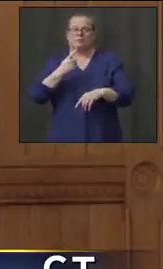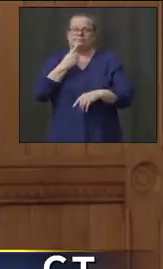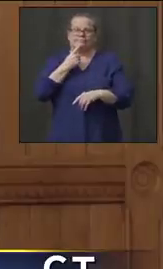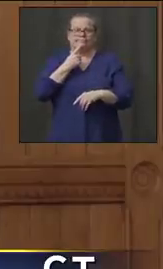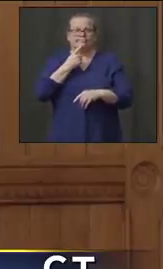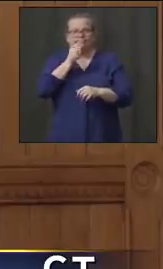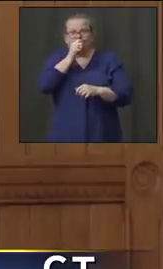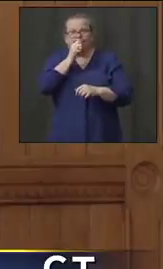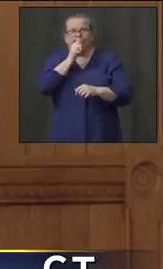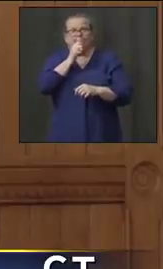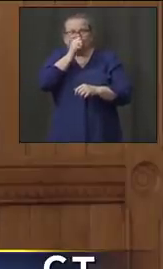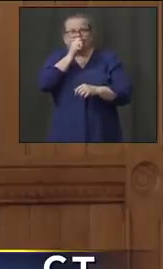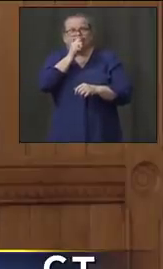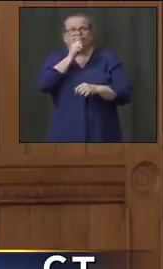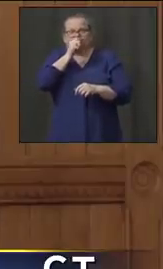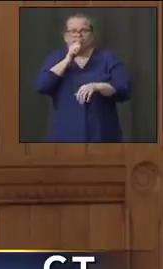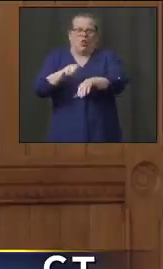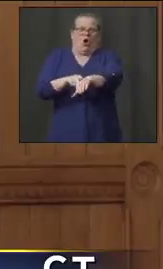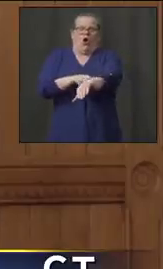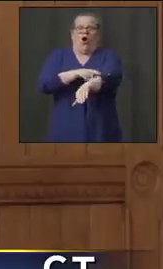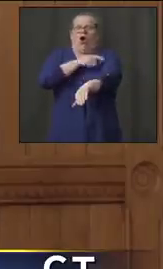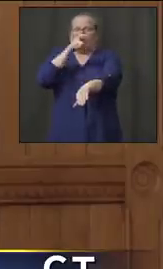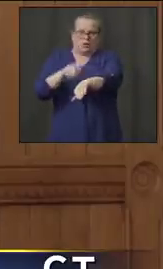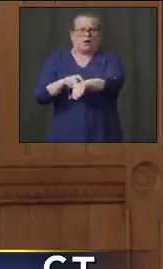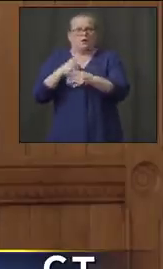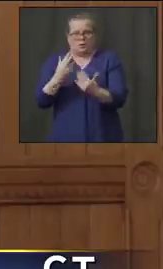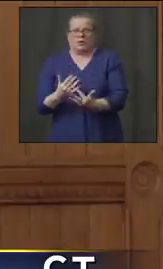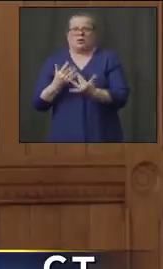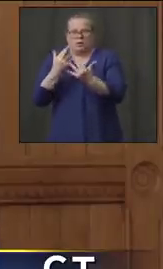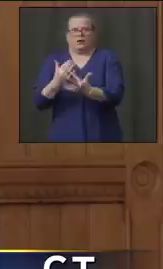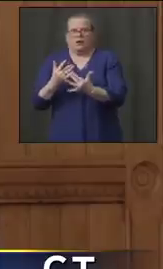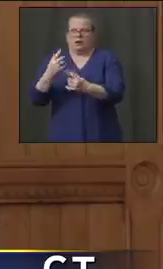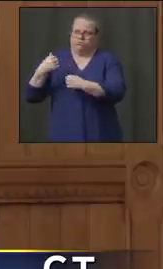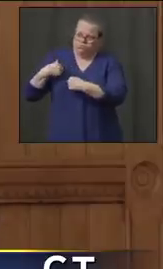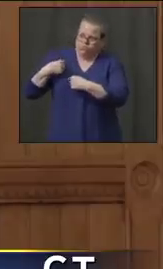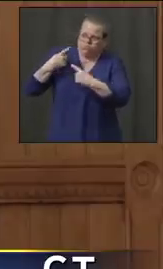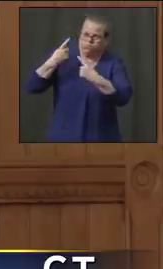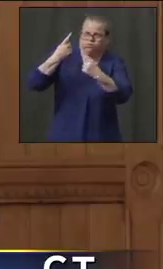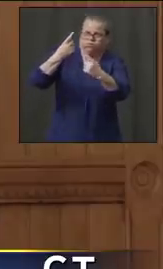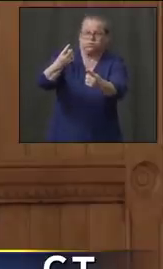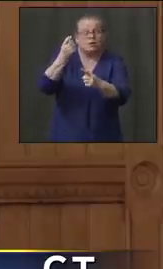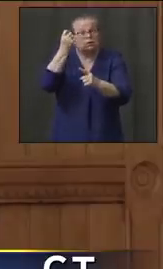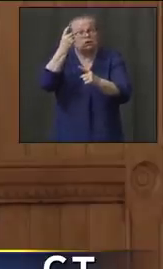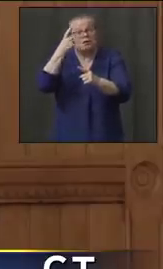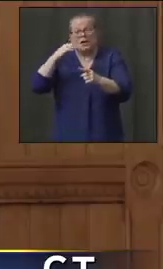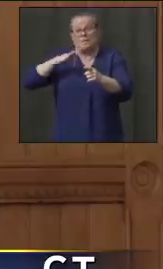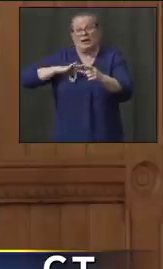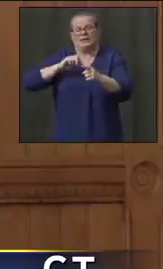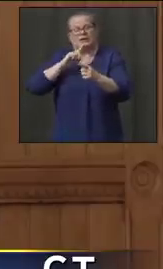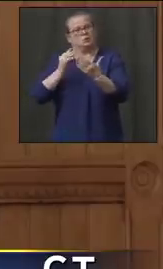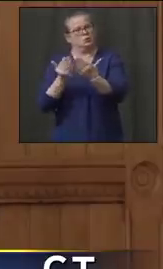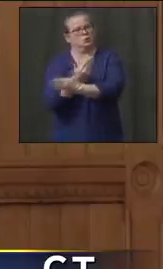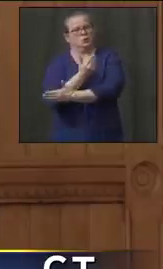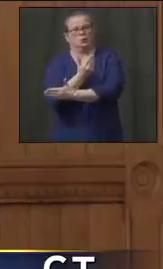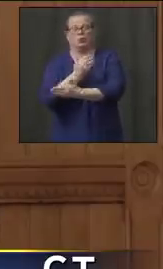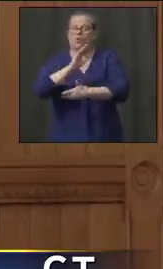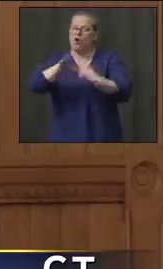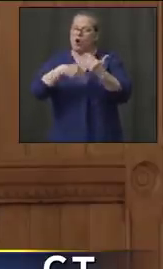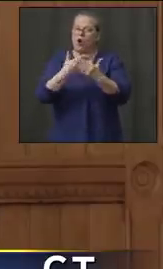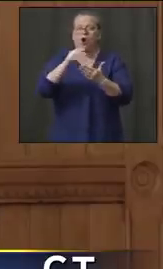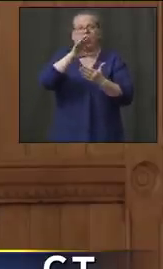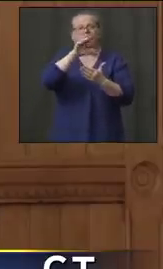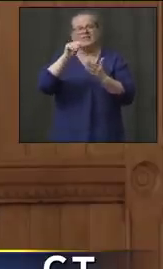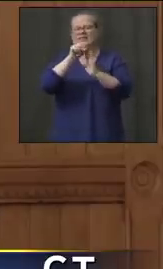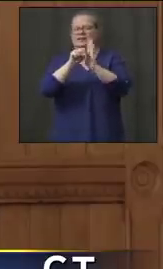it's a long time to wait. As we pointed out before, this particular benefit's brand new. All 50 states in the nation have had to stand up a brand